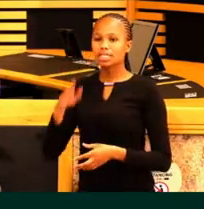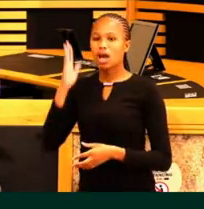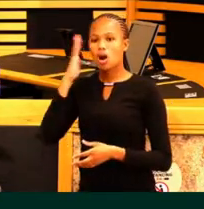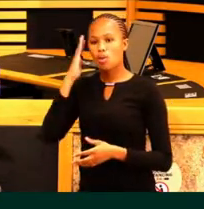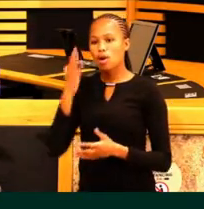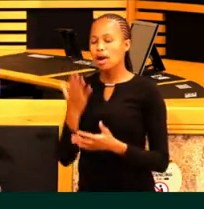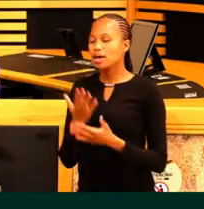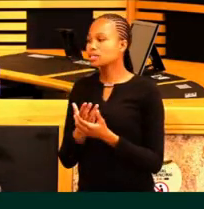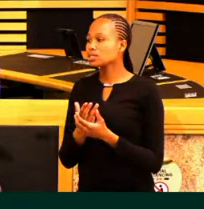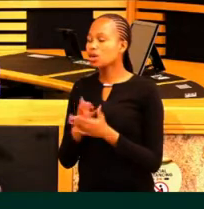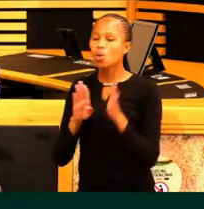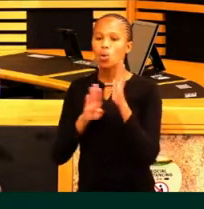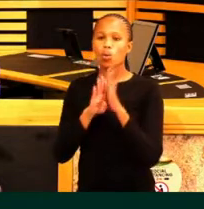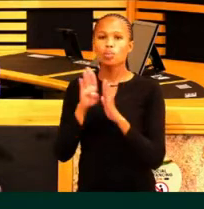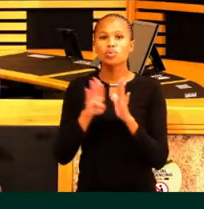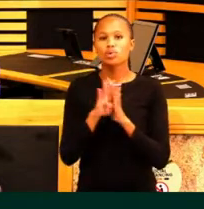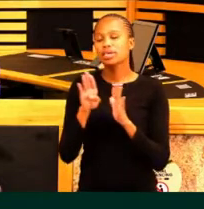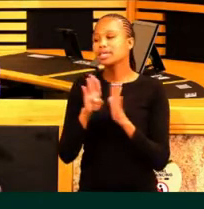is